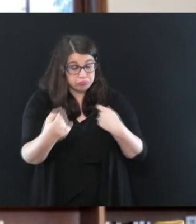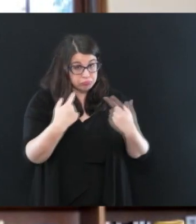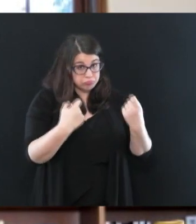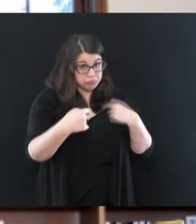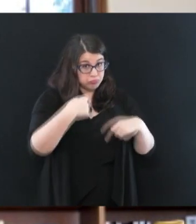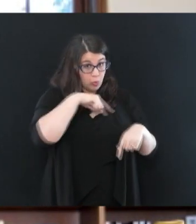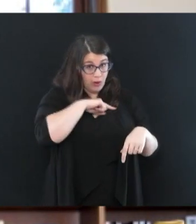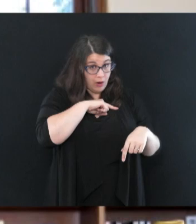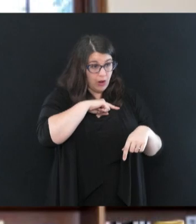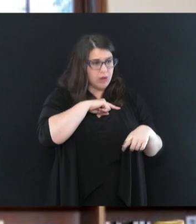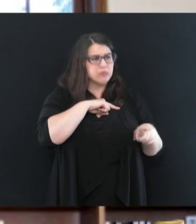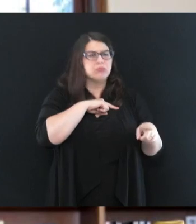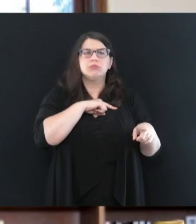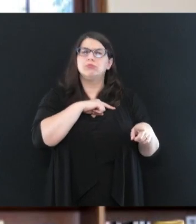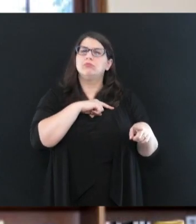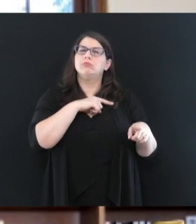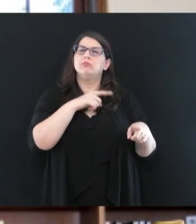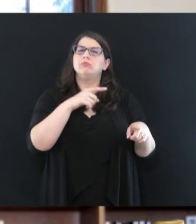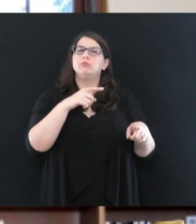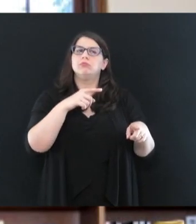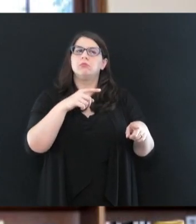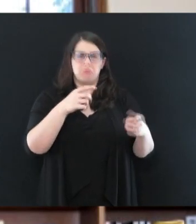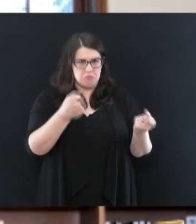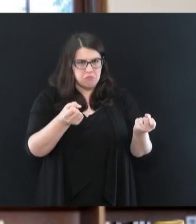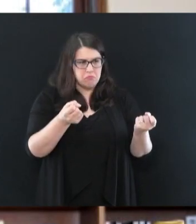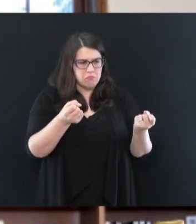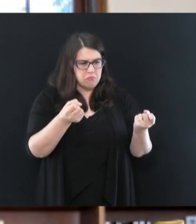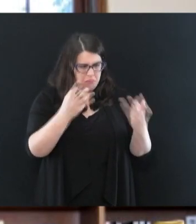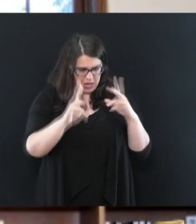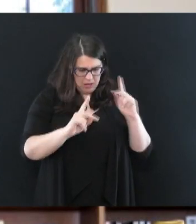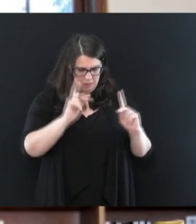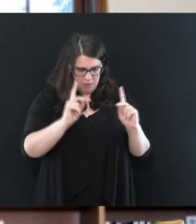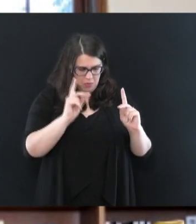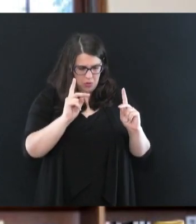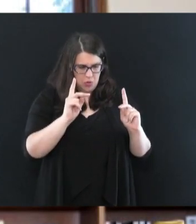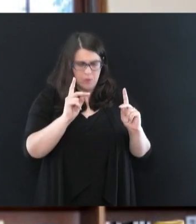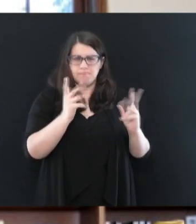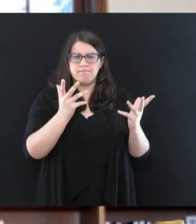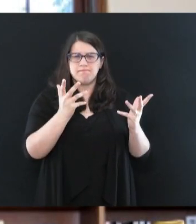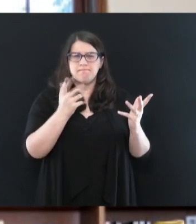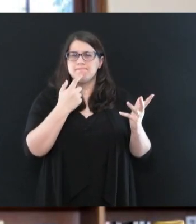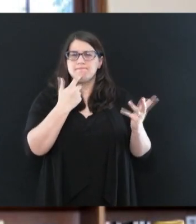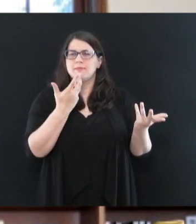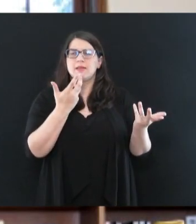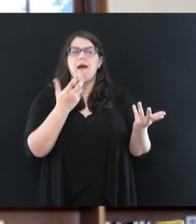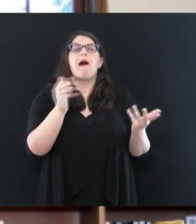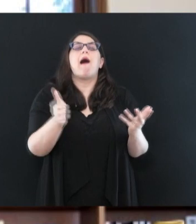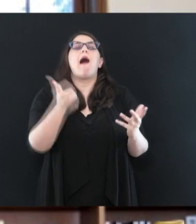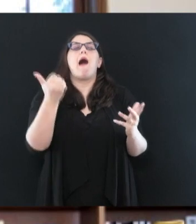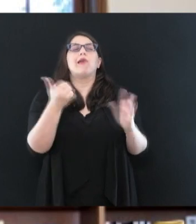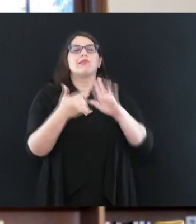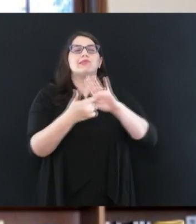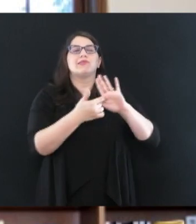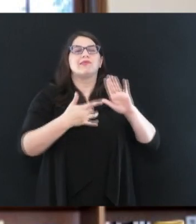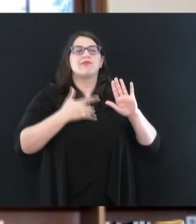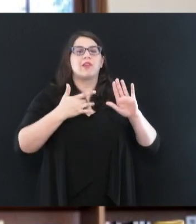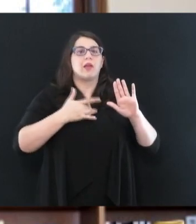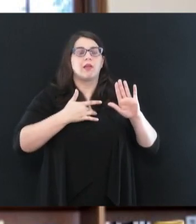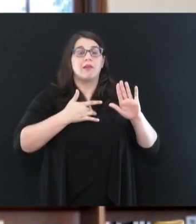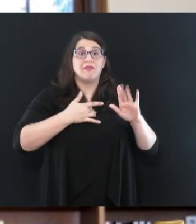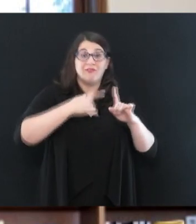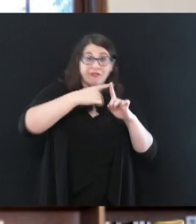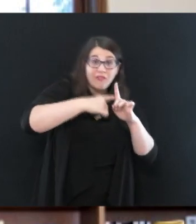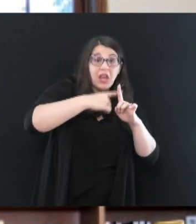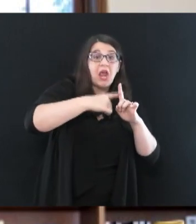that people have reported for COVID-19, that it's not just the fevers and the cough and shortness of breath that people have